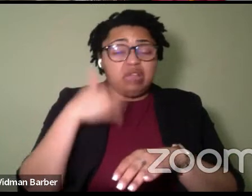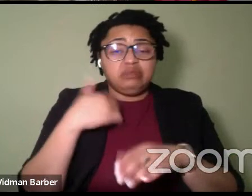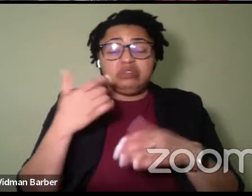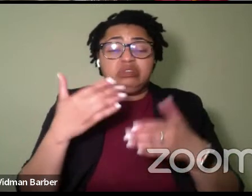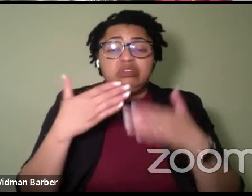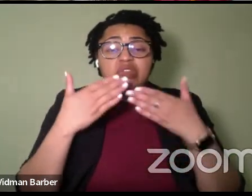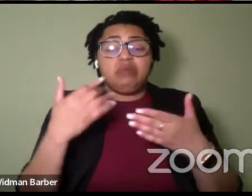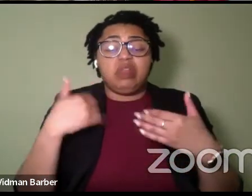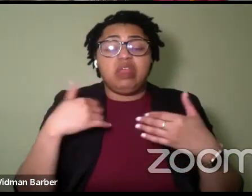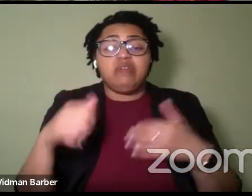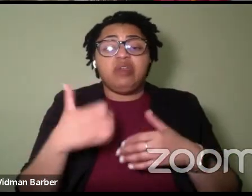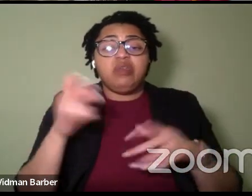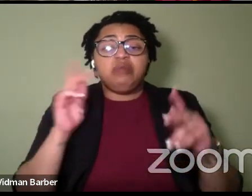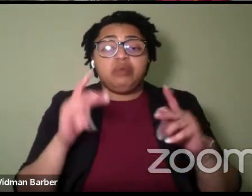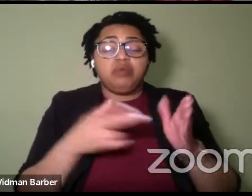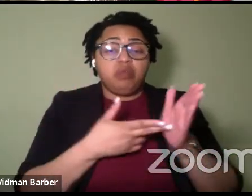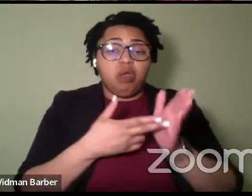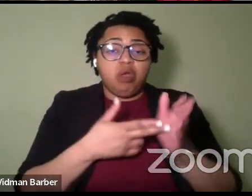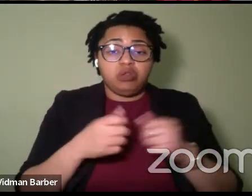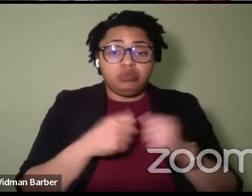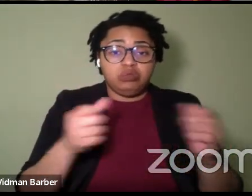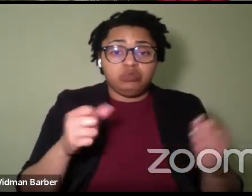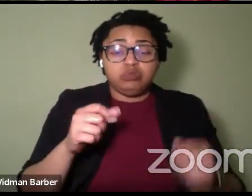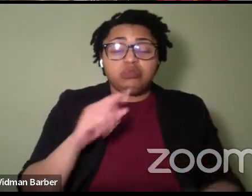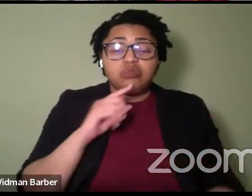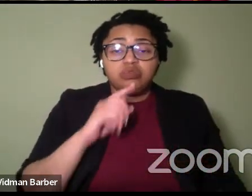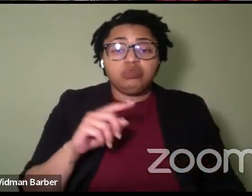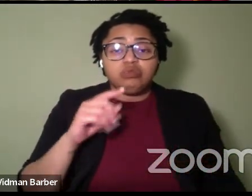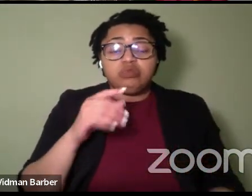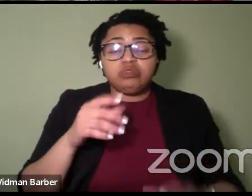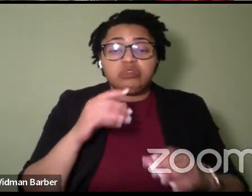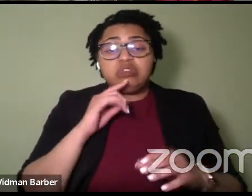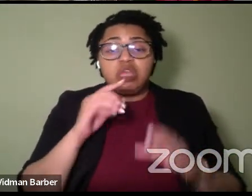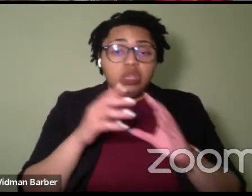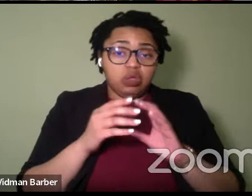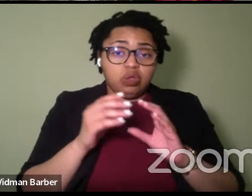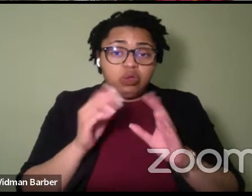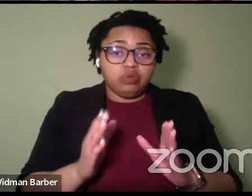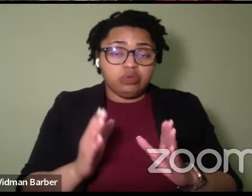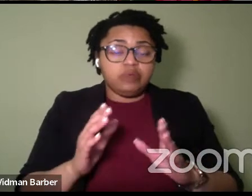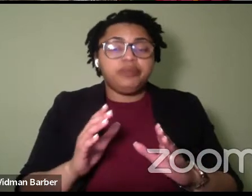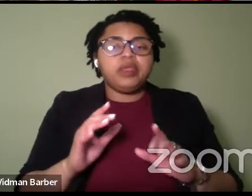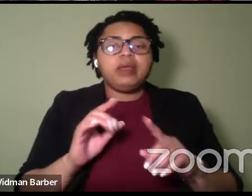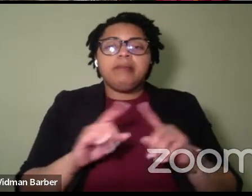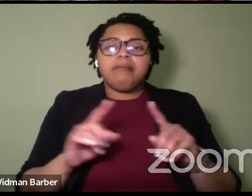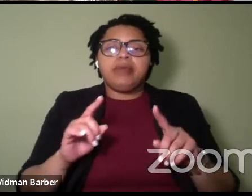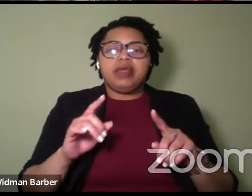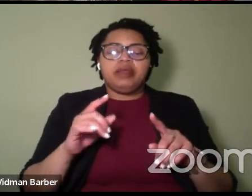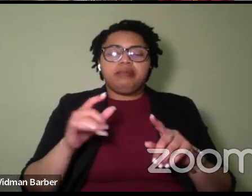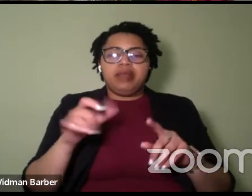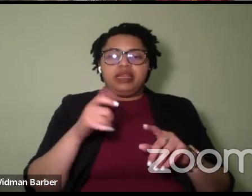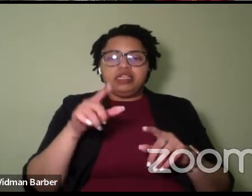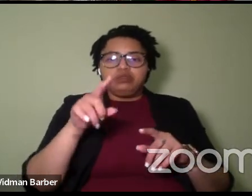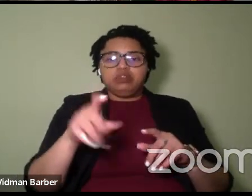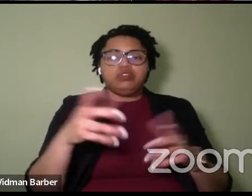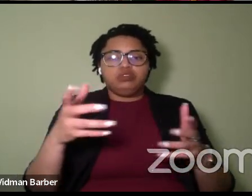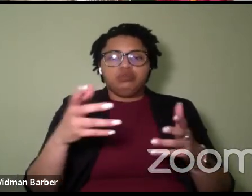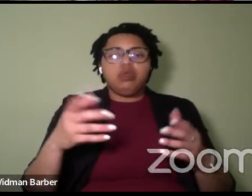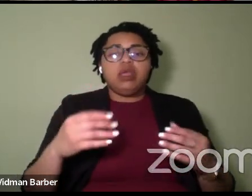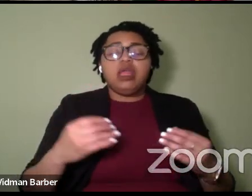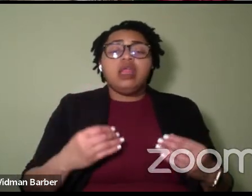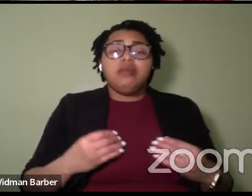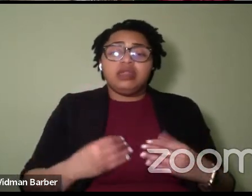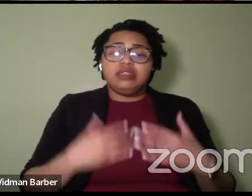truth tellers. But I think thinking about going back to my other question is more of inspiring that next generation, because I think